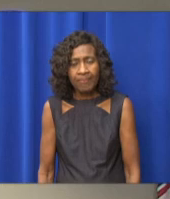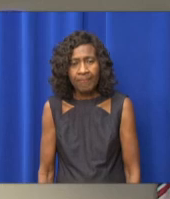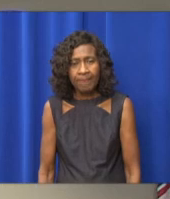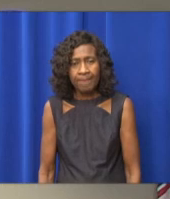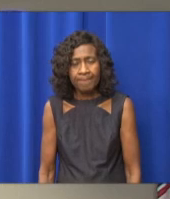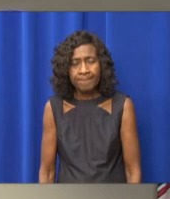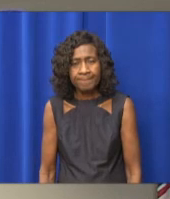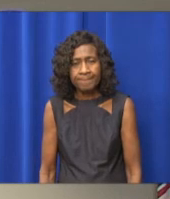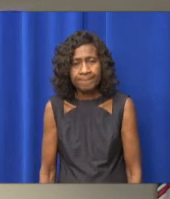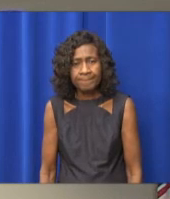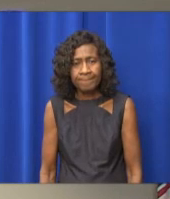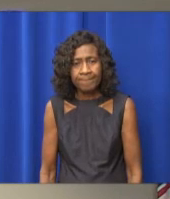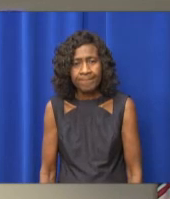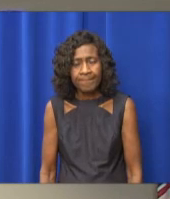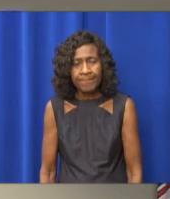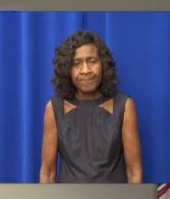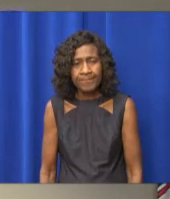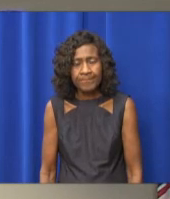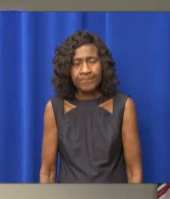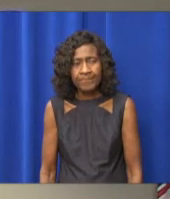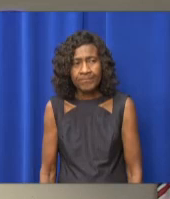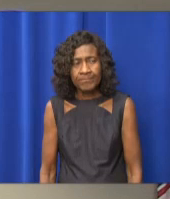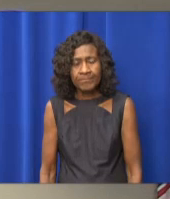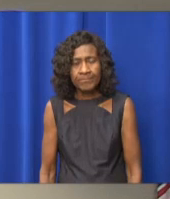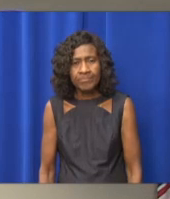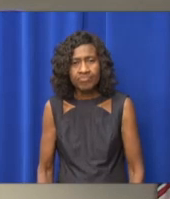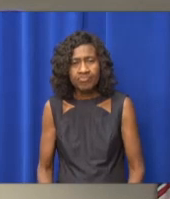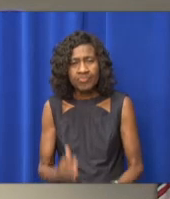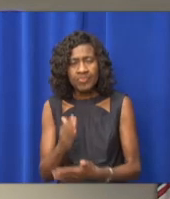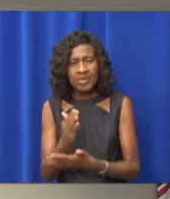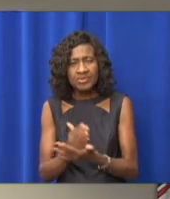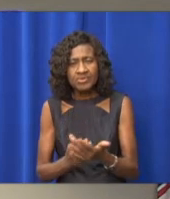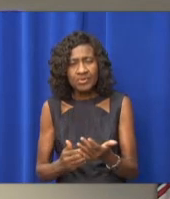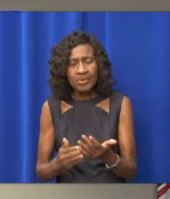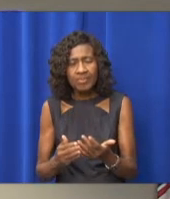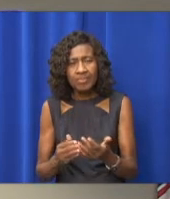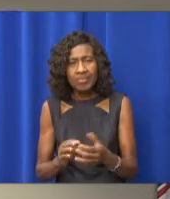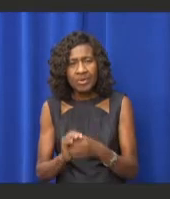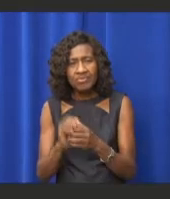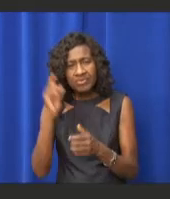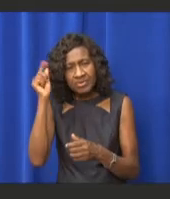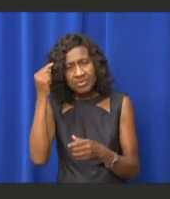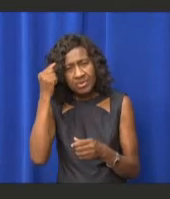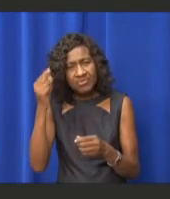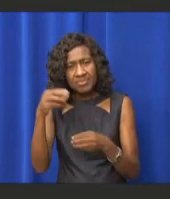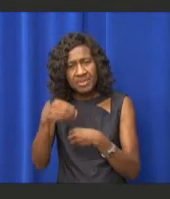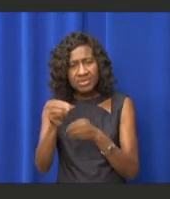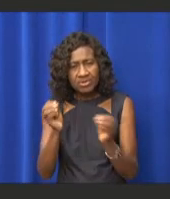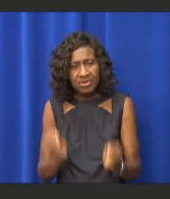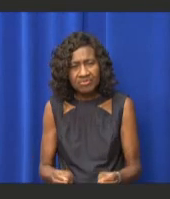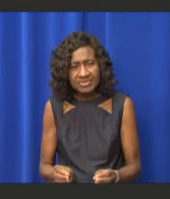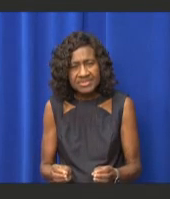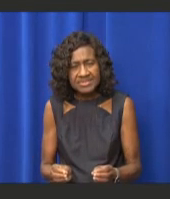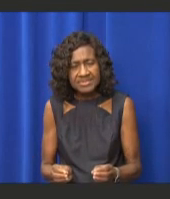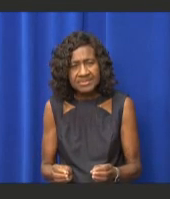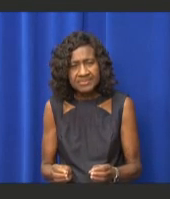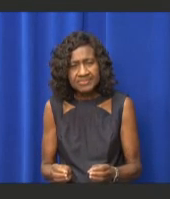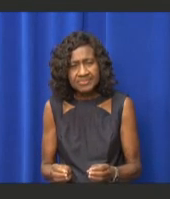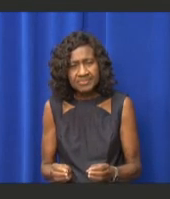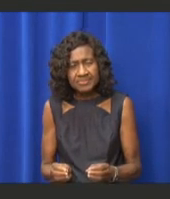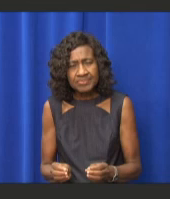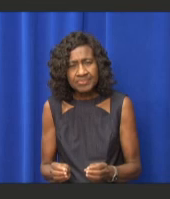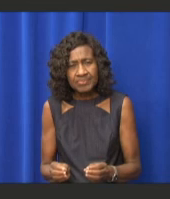Oh yes, the main government, some of the major government offices that people are starting to ask questions about.